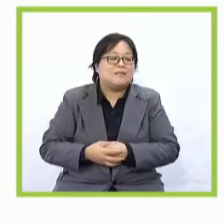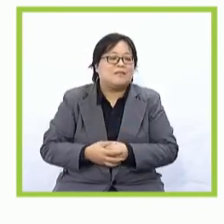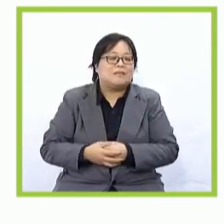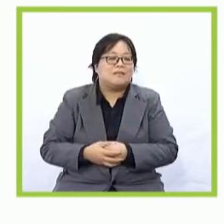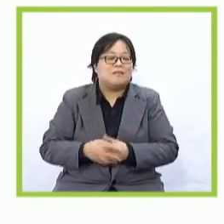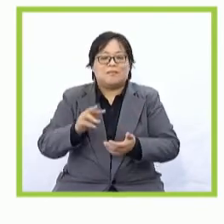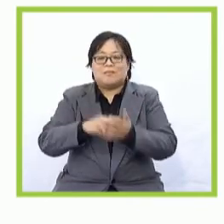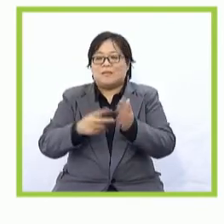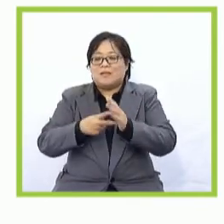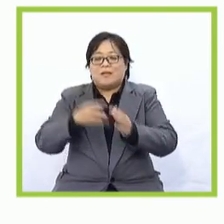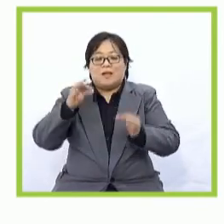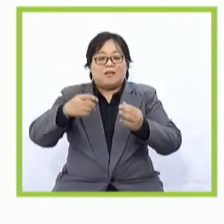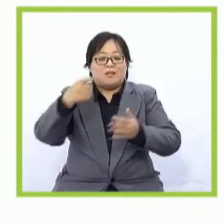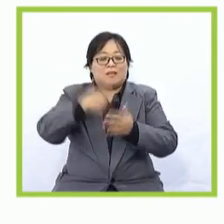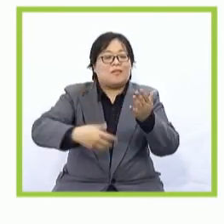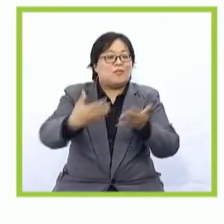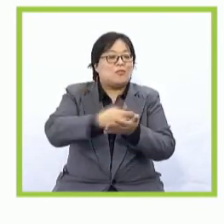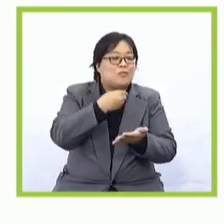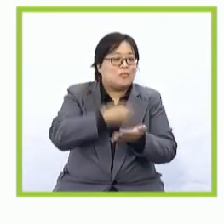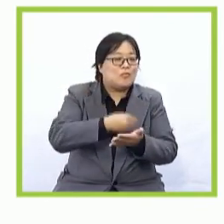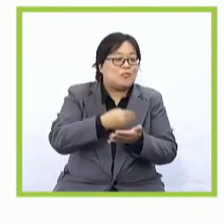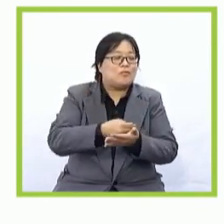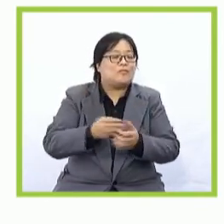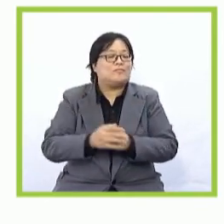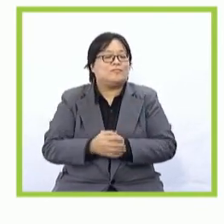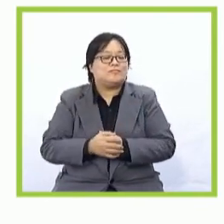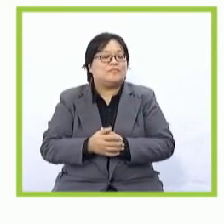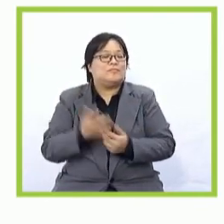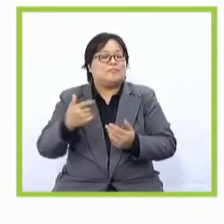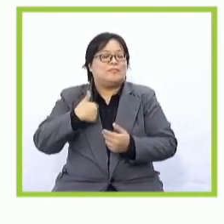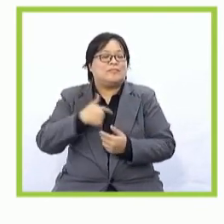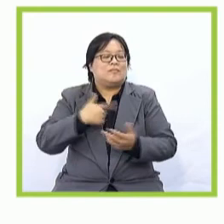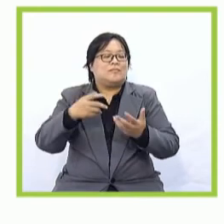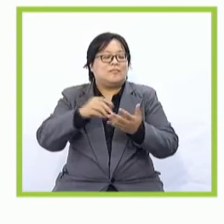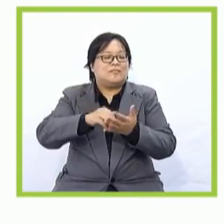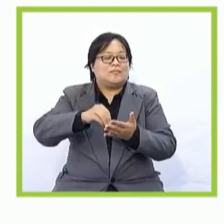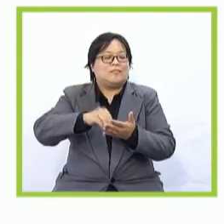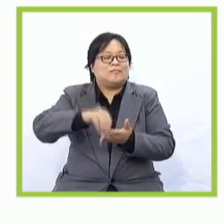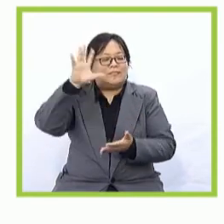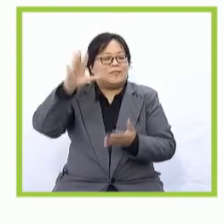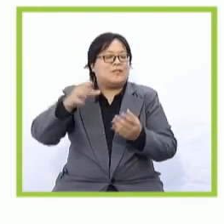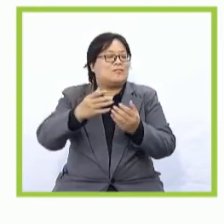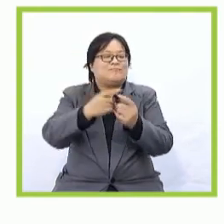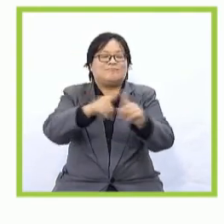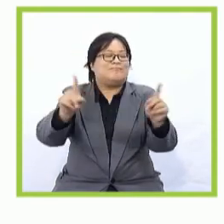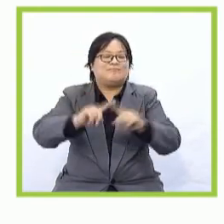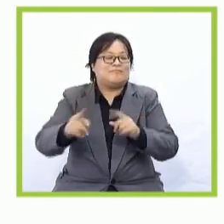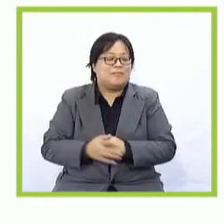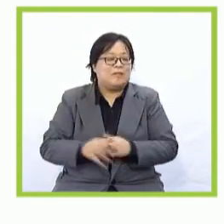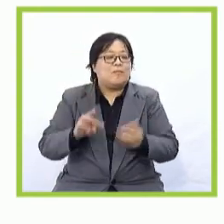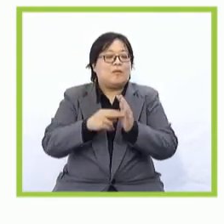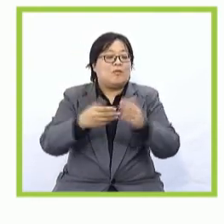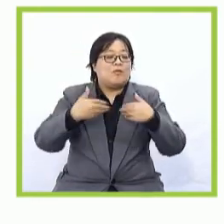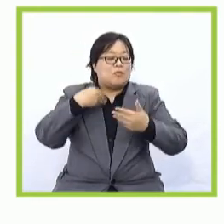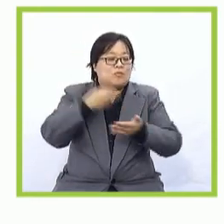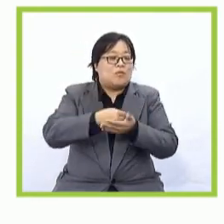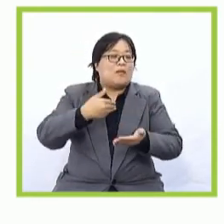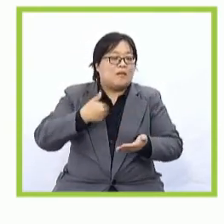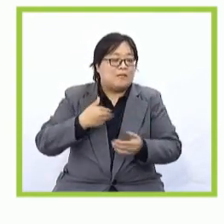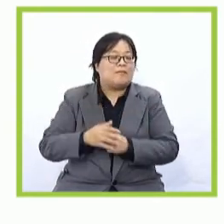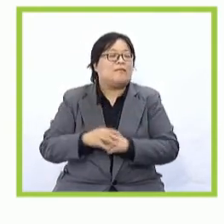So we tax income, we tax sales consumption, but we don't tax wealth at all. So there is money. The question